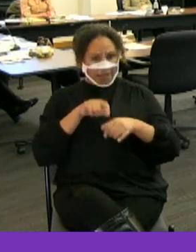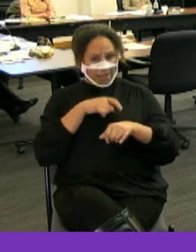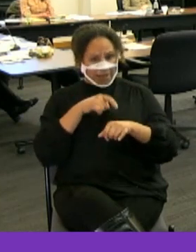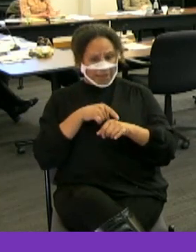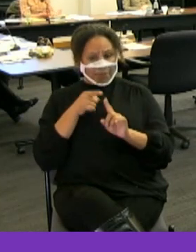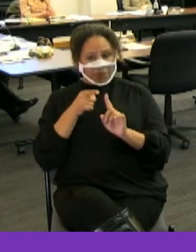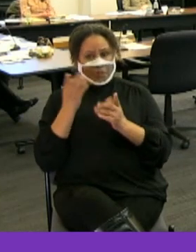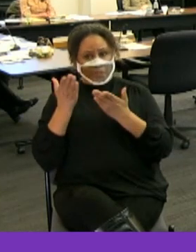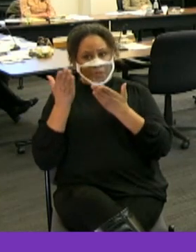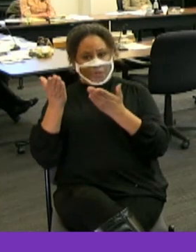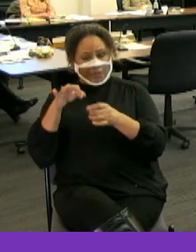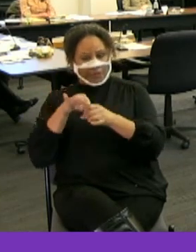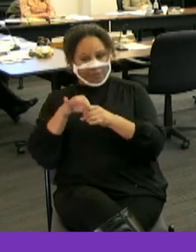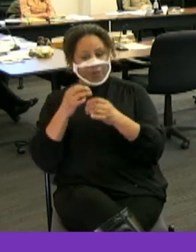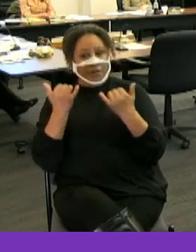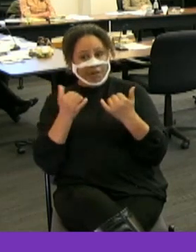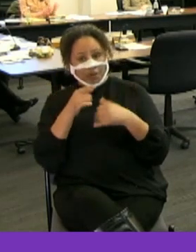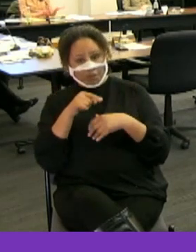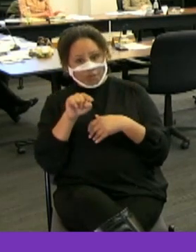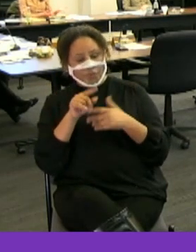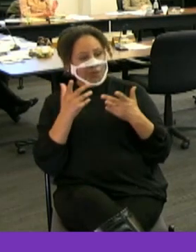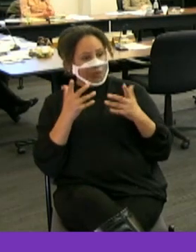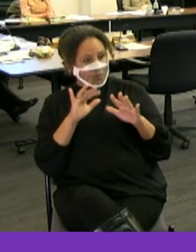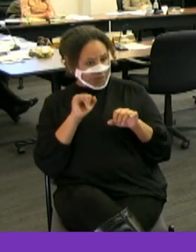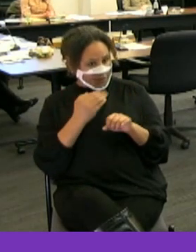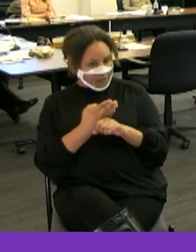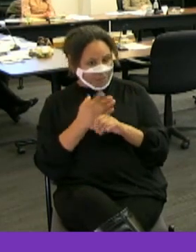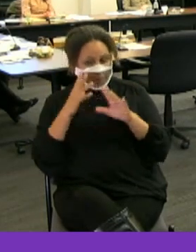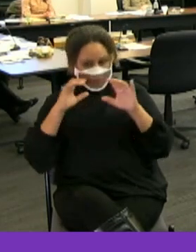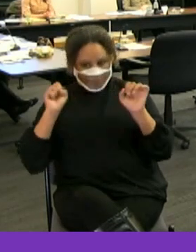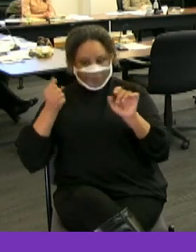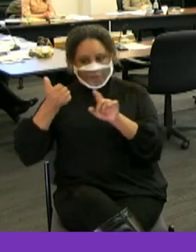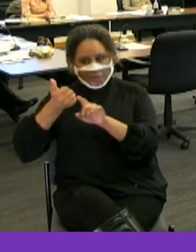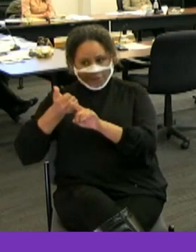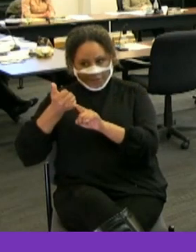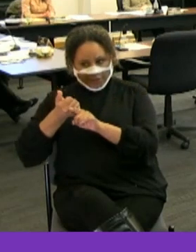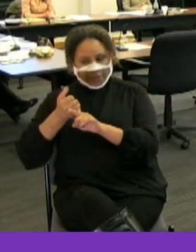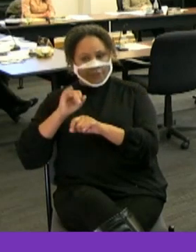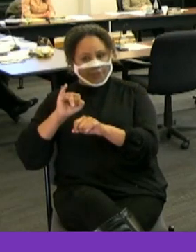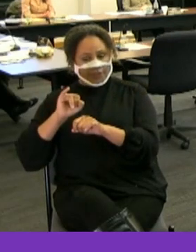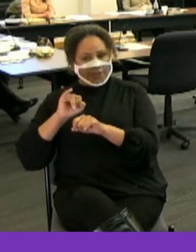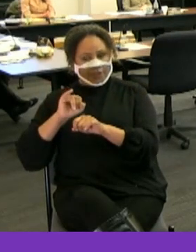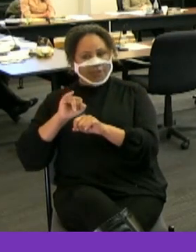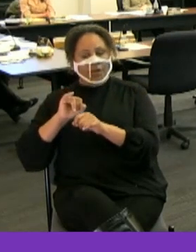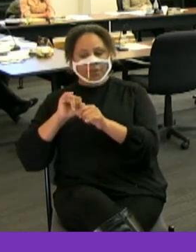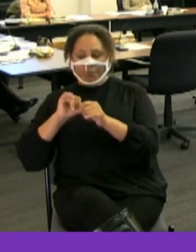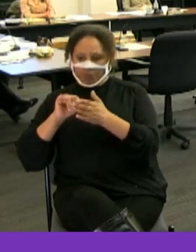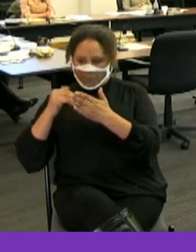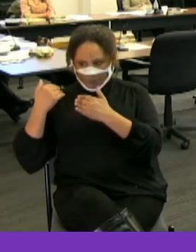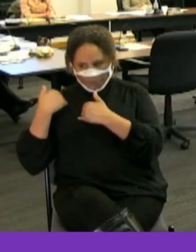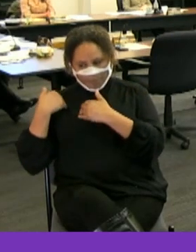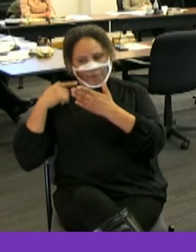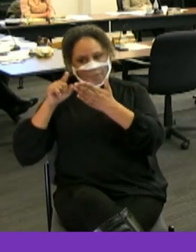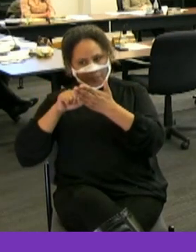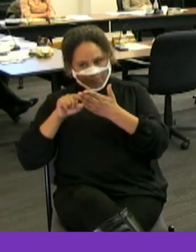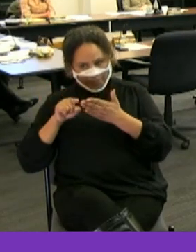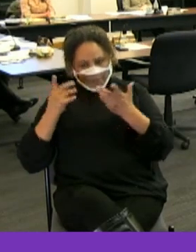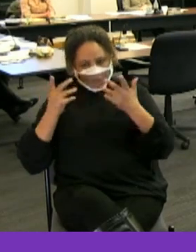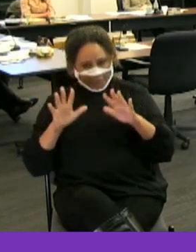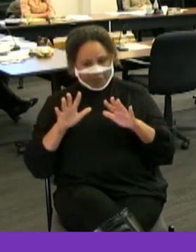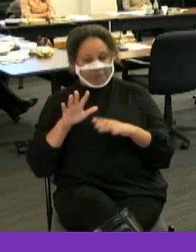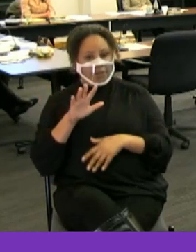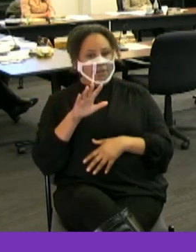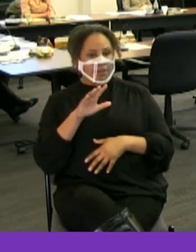And now you guys have already done your job. The president has done her due diligence, the cabinet and the